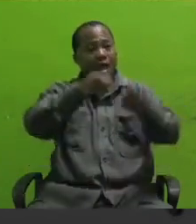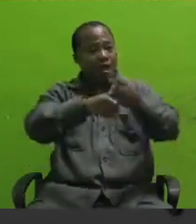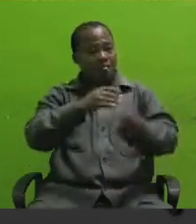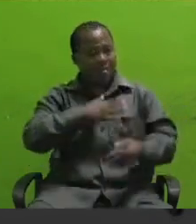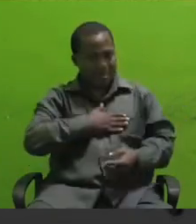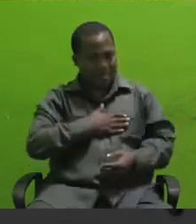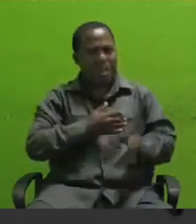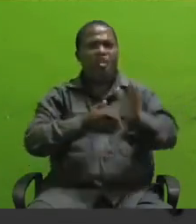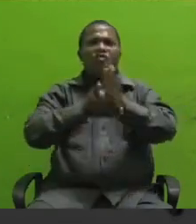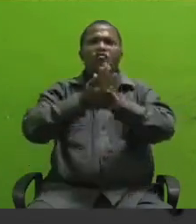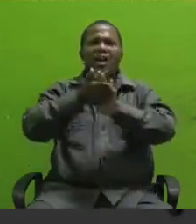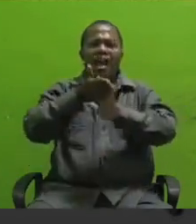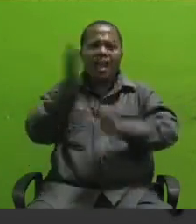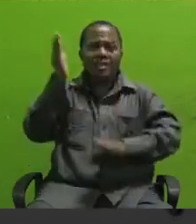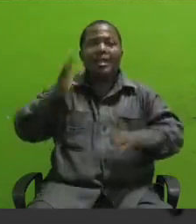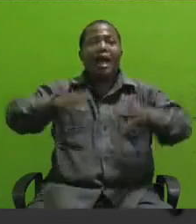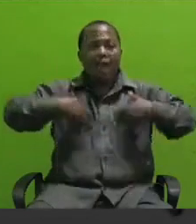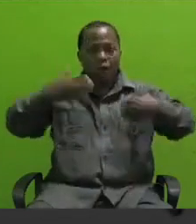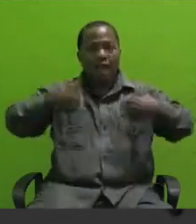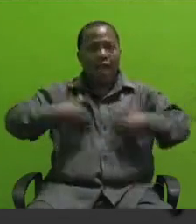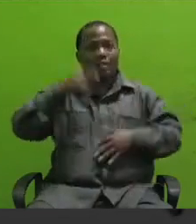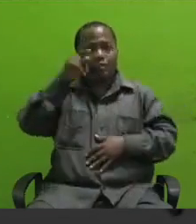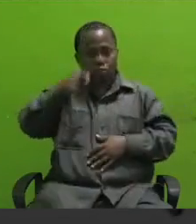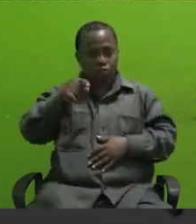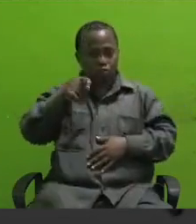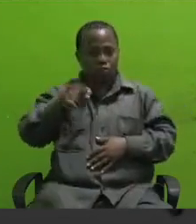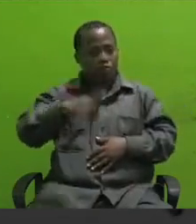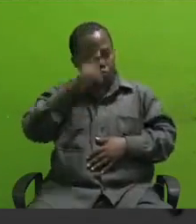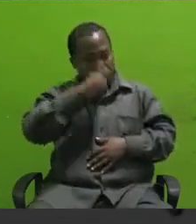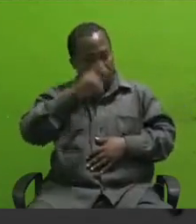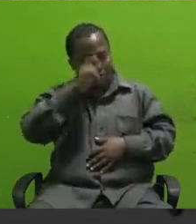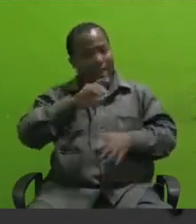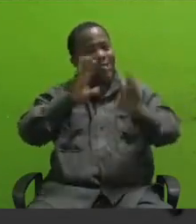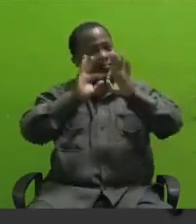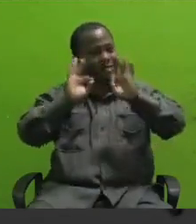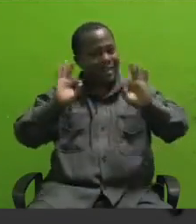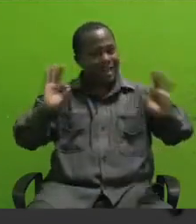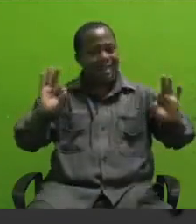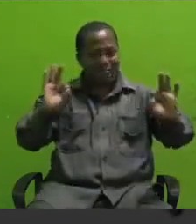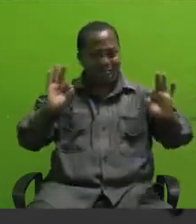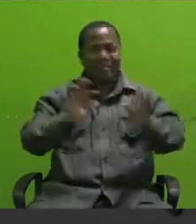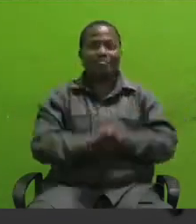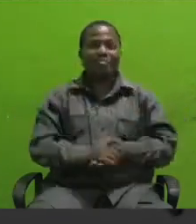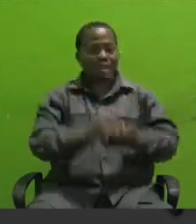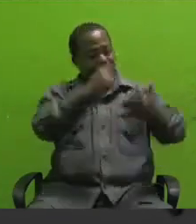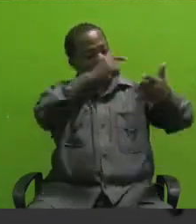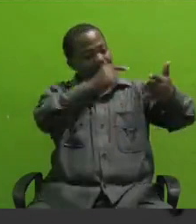dear friends, first, I want you to observe carefully